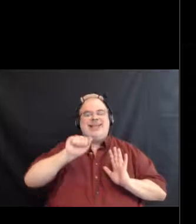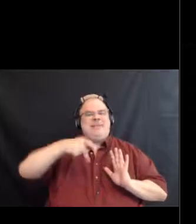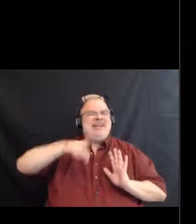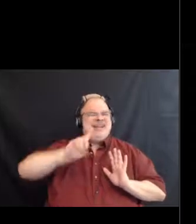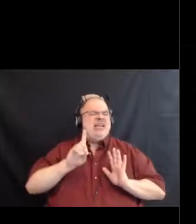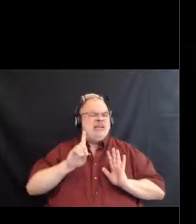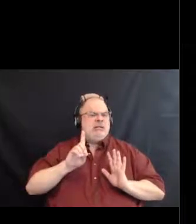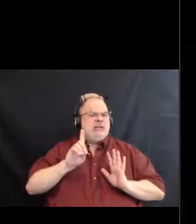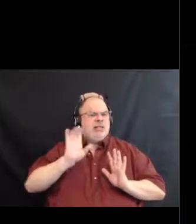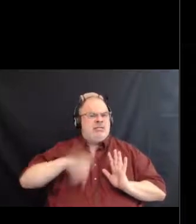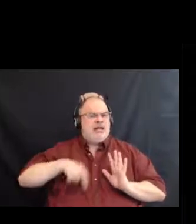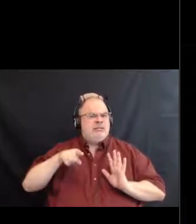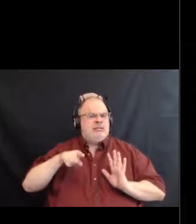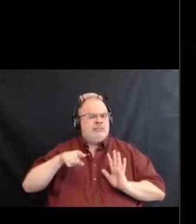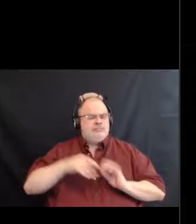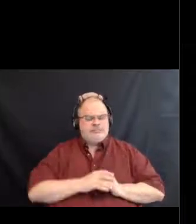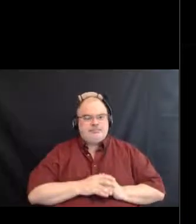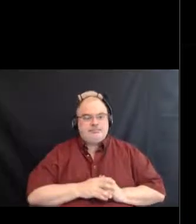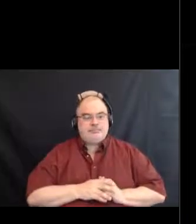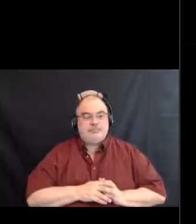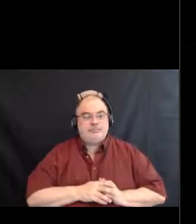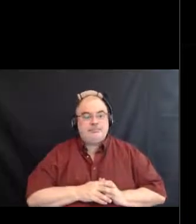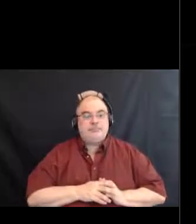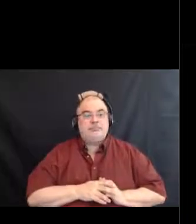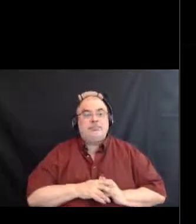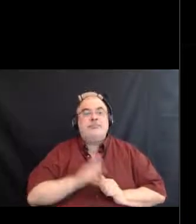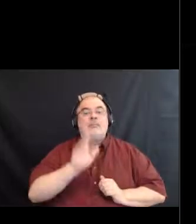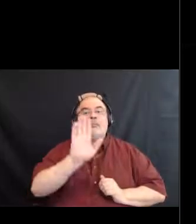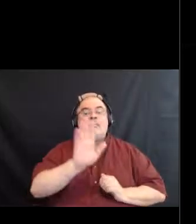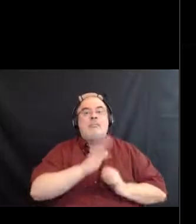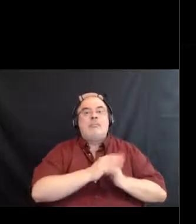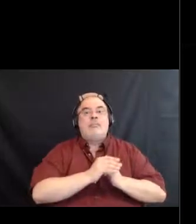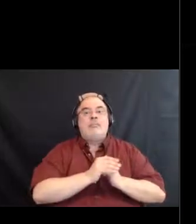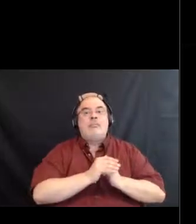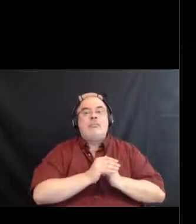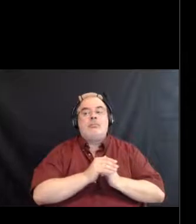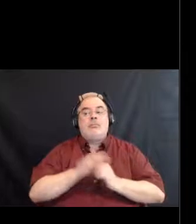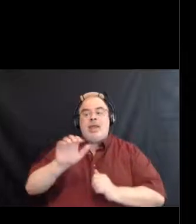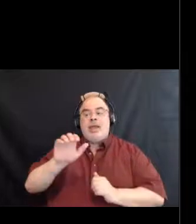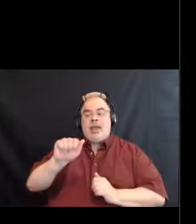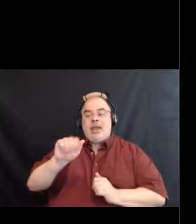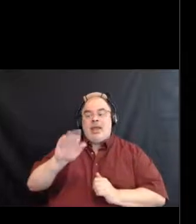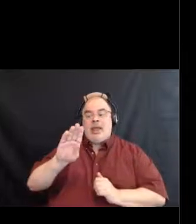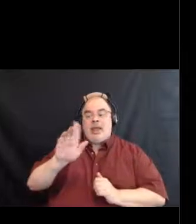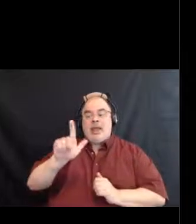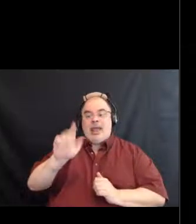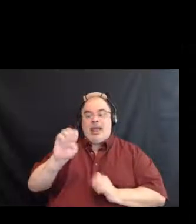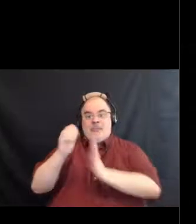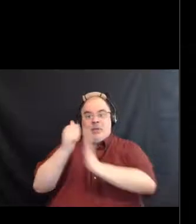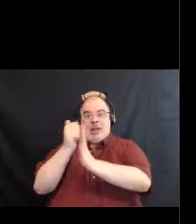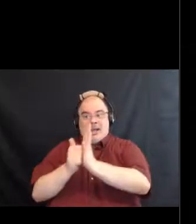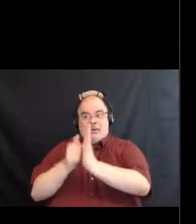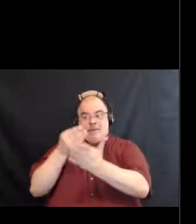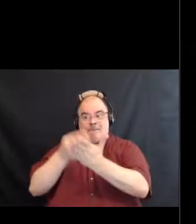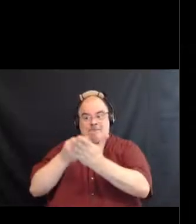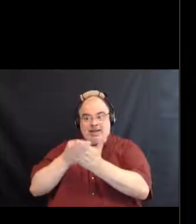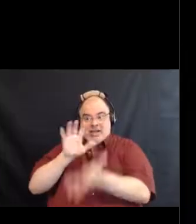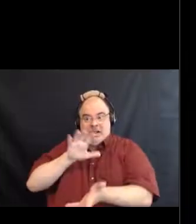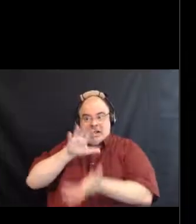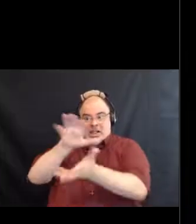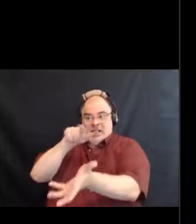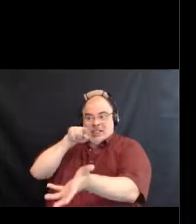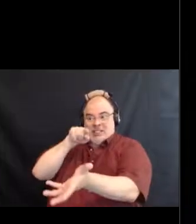Disabilities. It's important to know that funds in an ABLE account, or even taken out of the ABLE account,